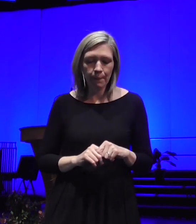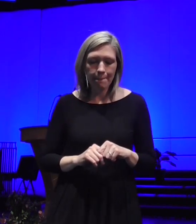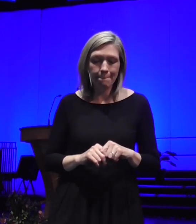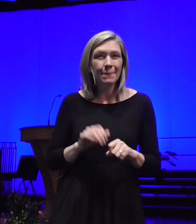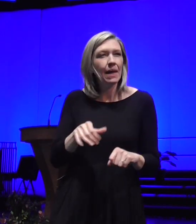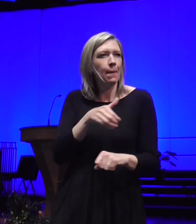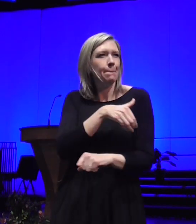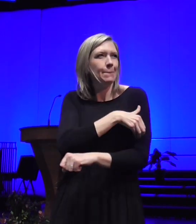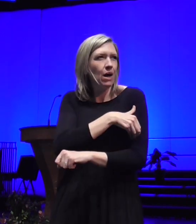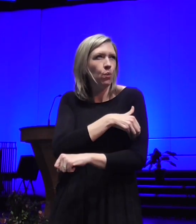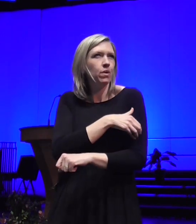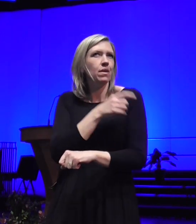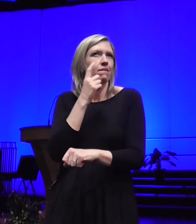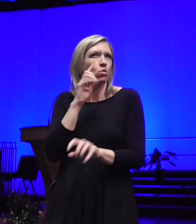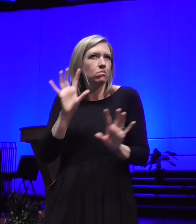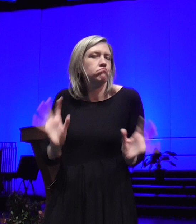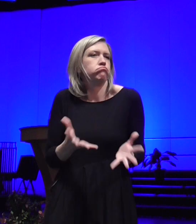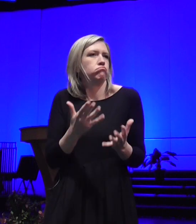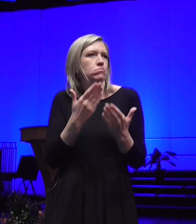That power for good.